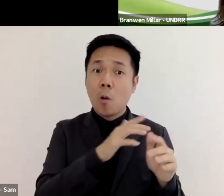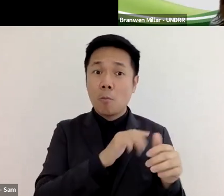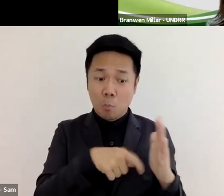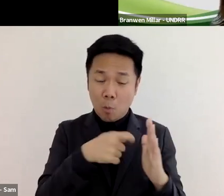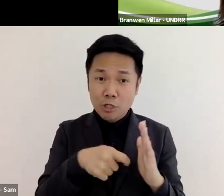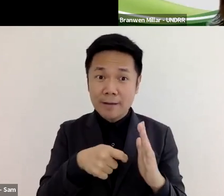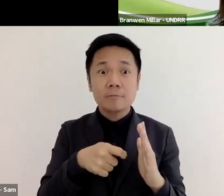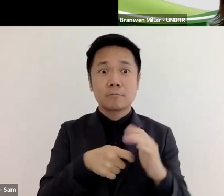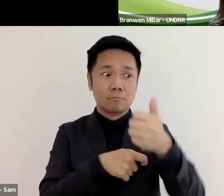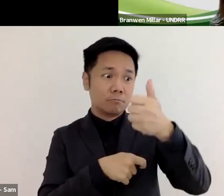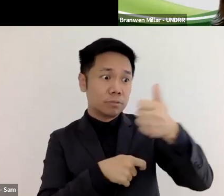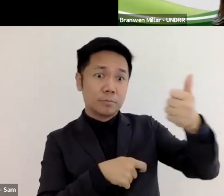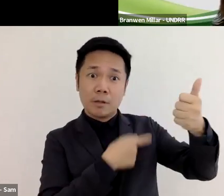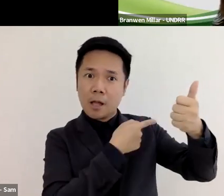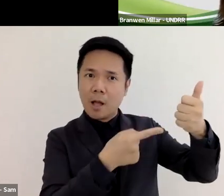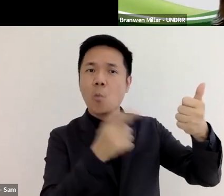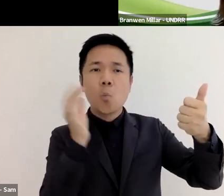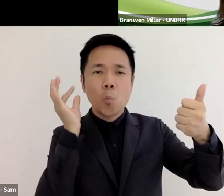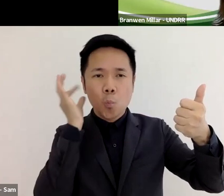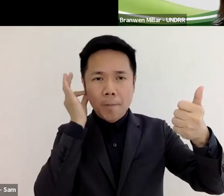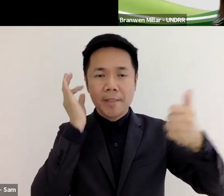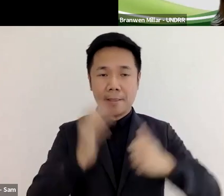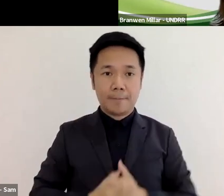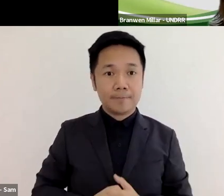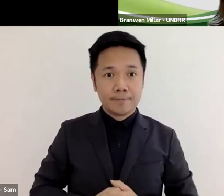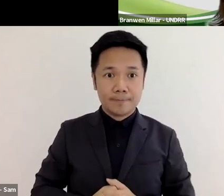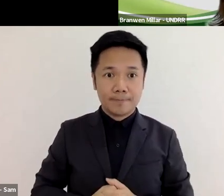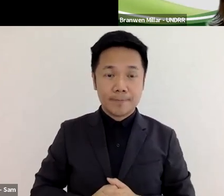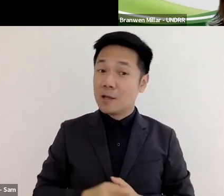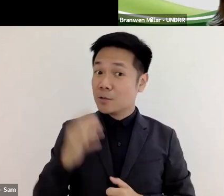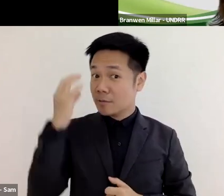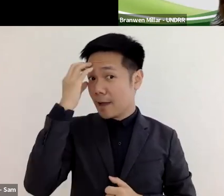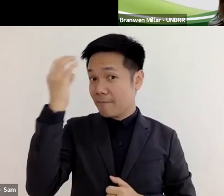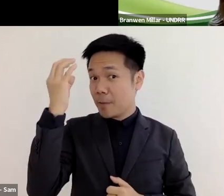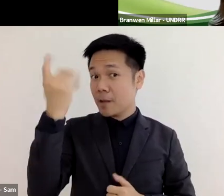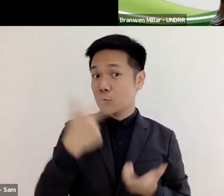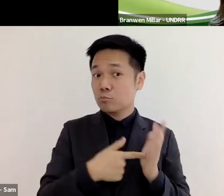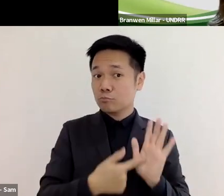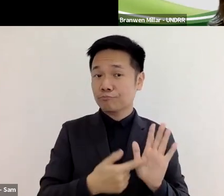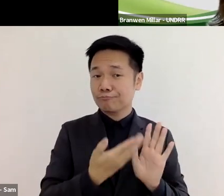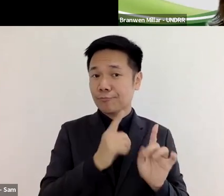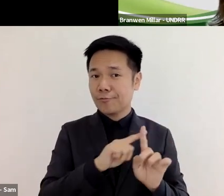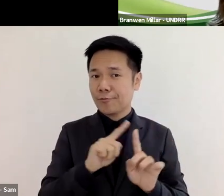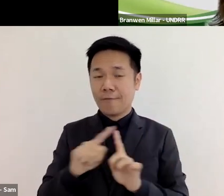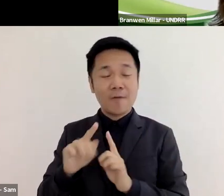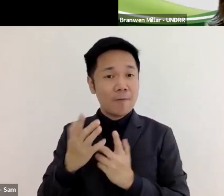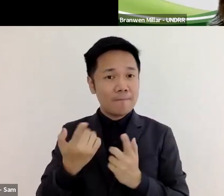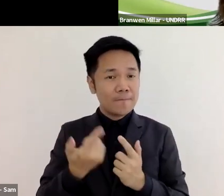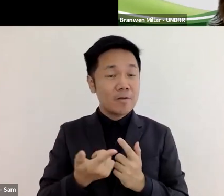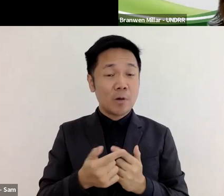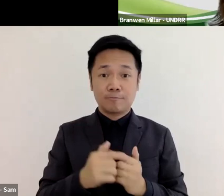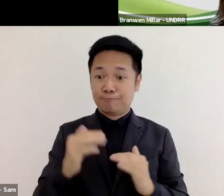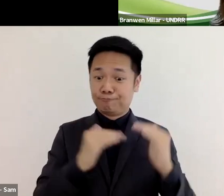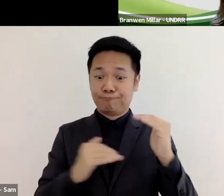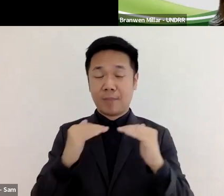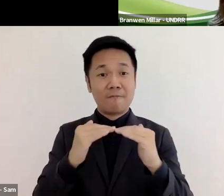women at present. Therefore, government has also designated gender focal persons